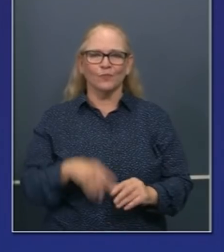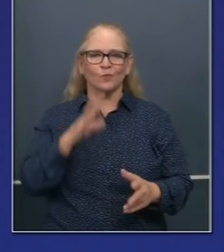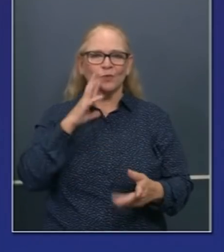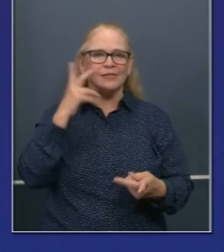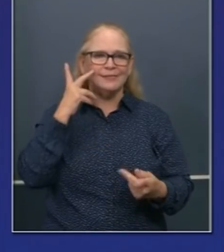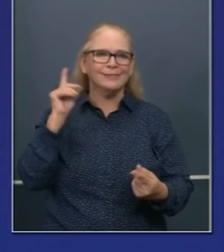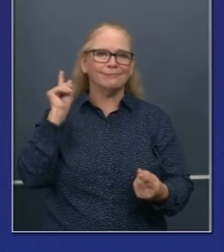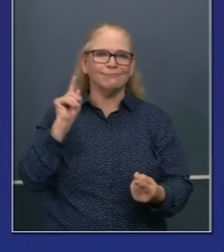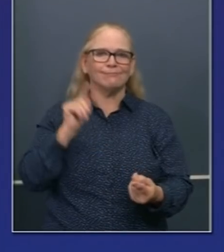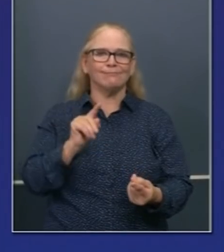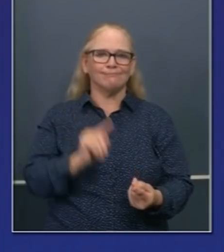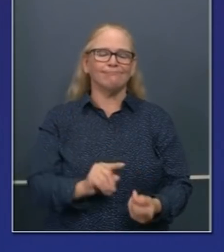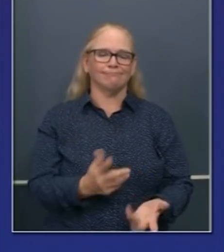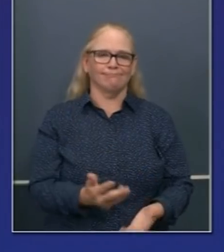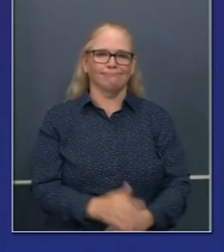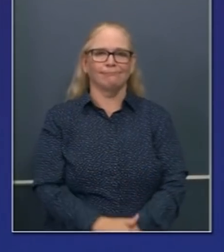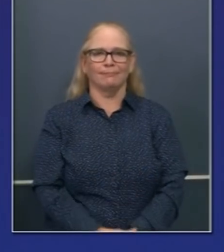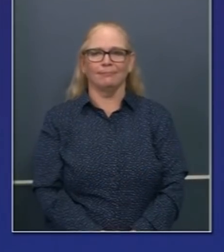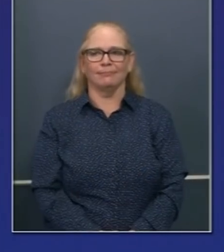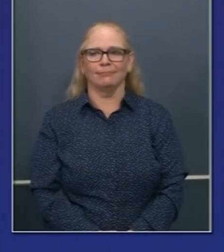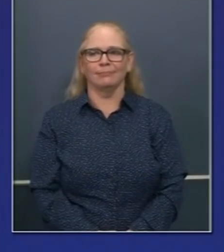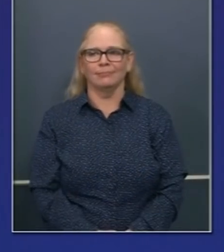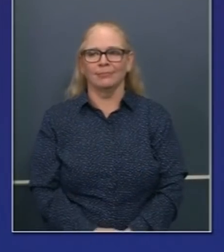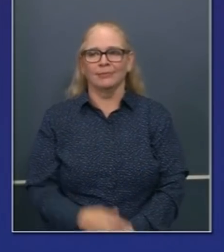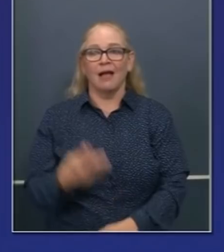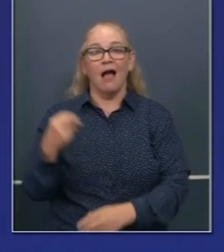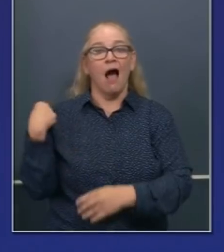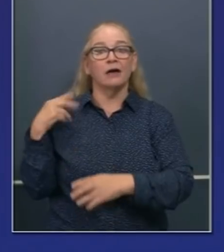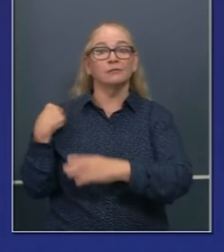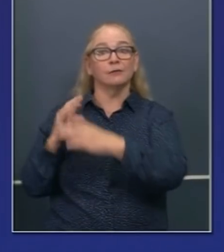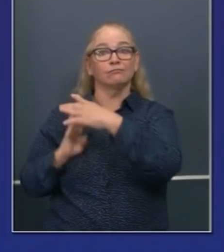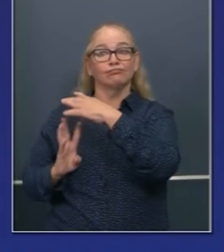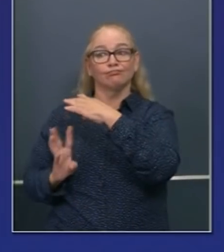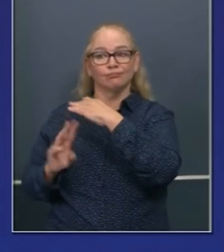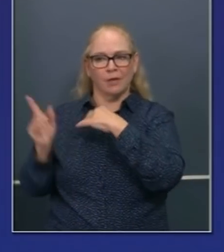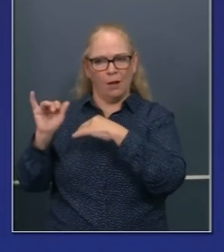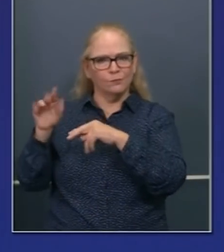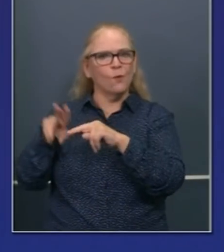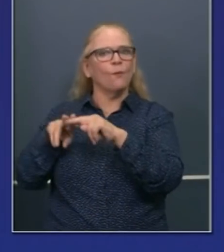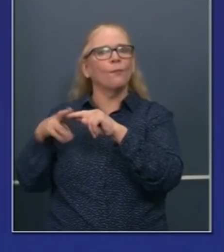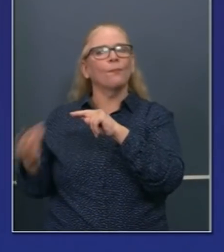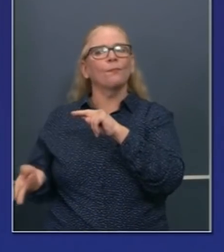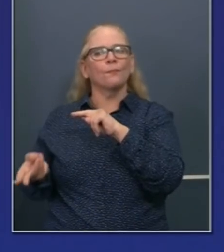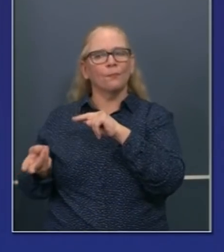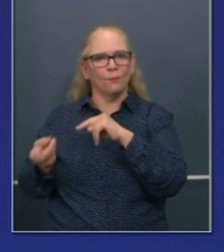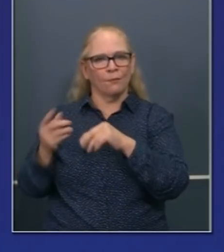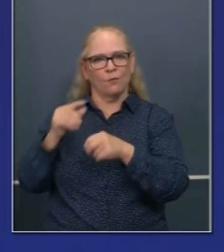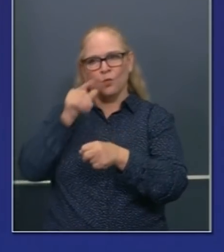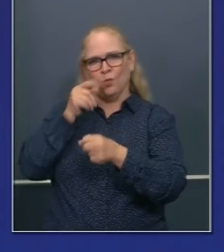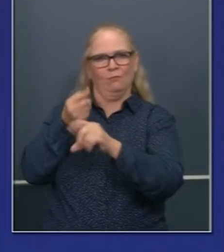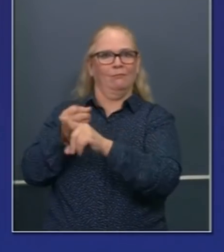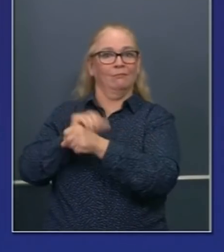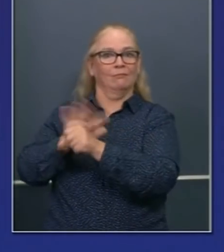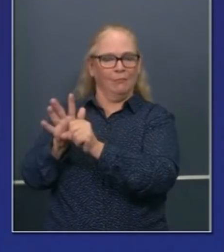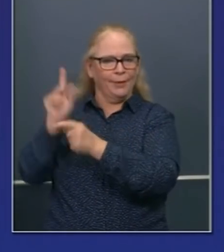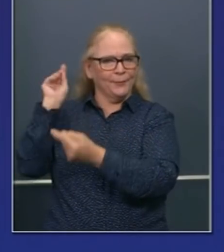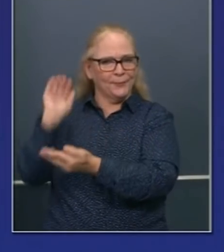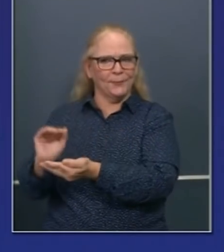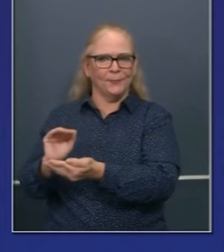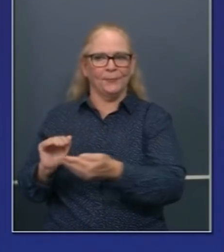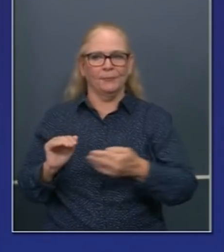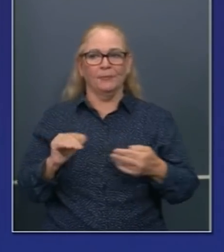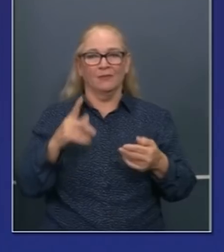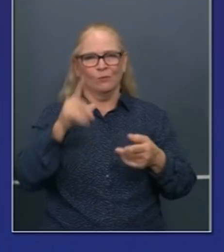19% in hospitalizations. As a consequence, again, looking at total capacity, that pie chart, critical care